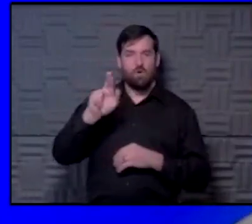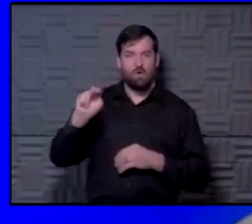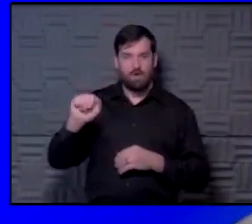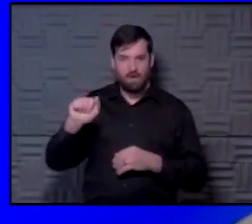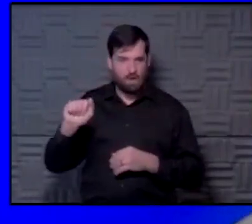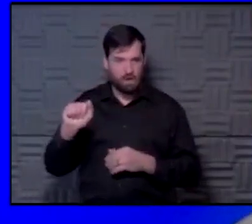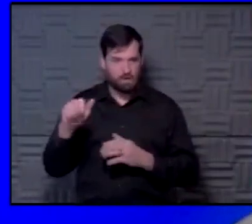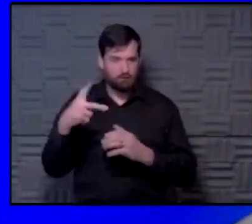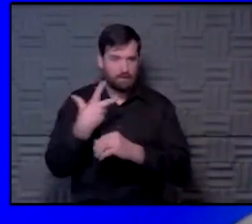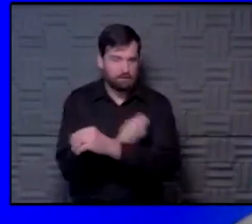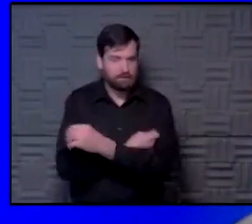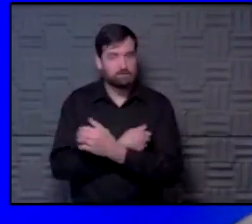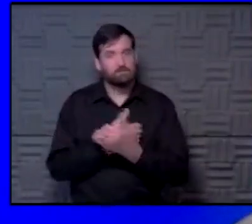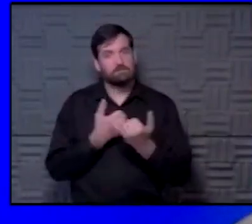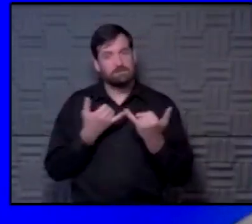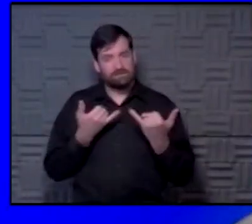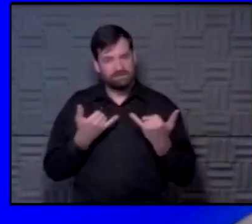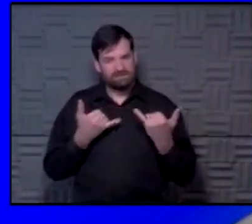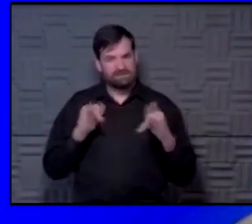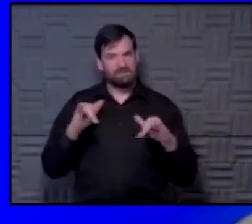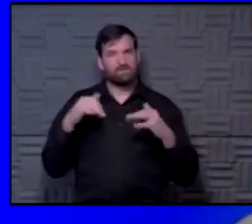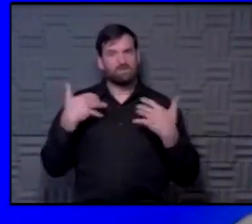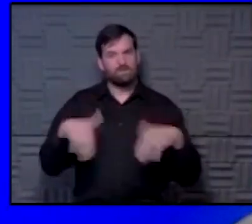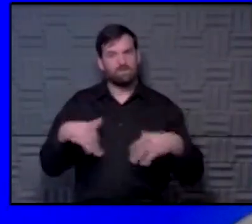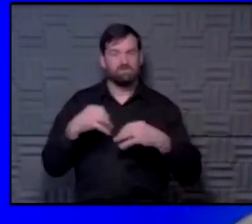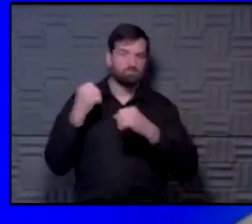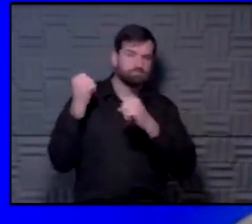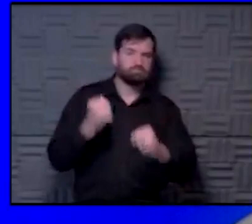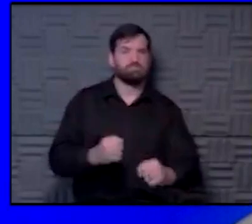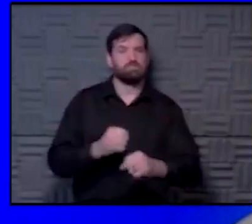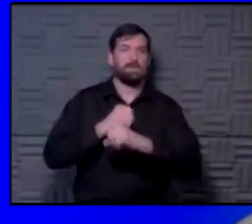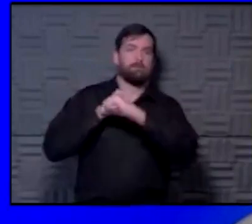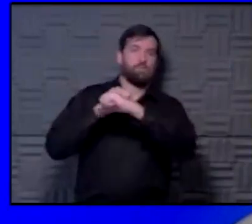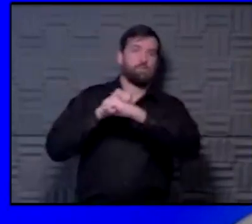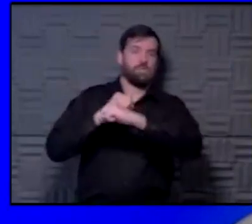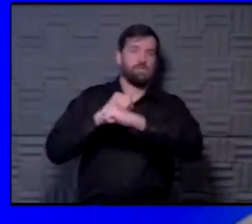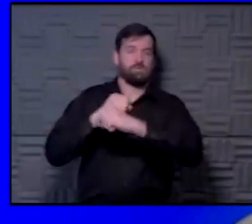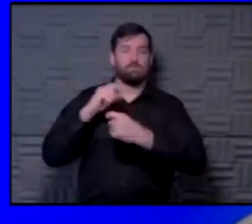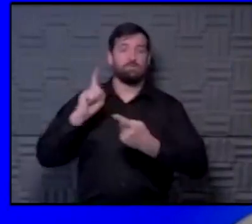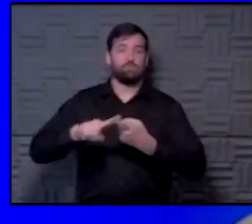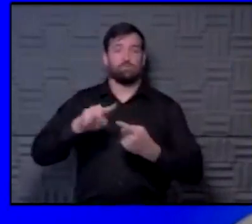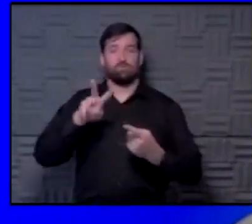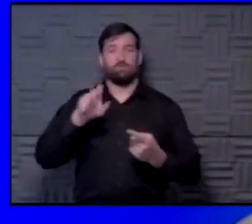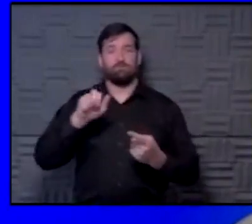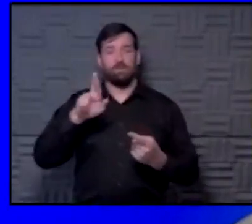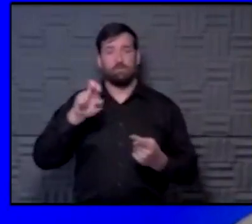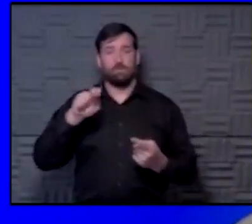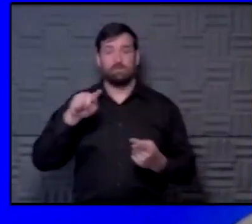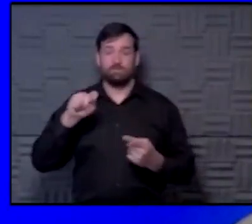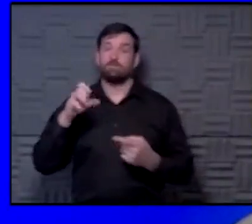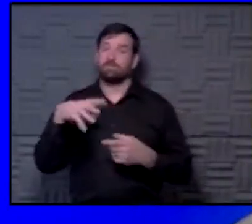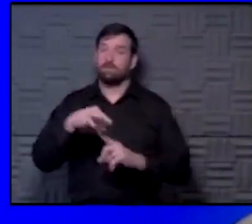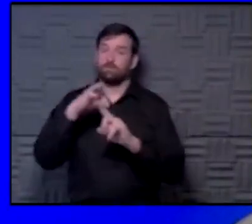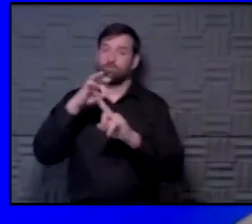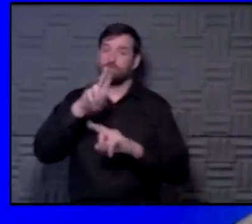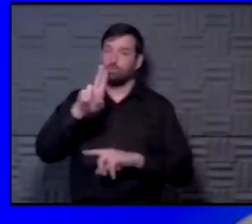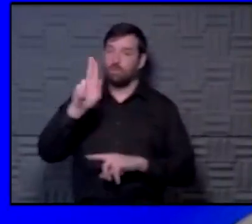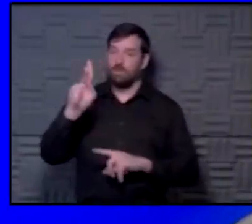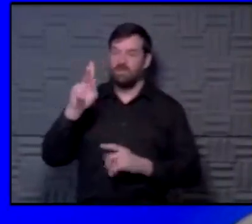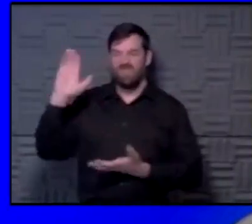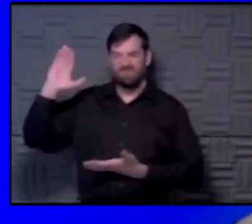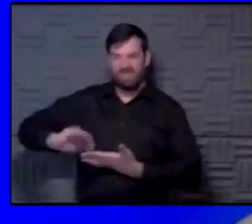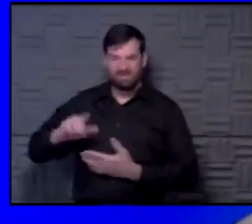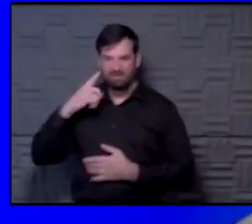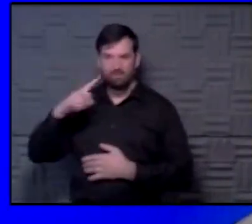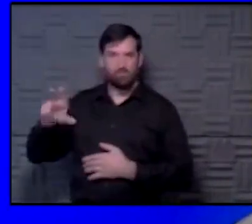that there is still a high or robust amount of immunity even to those variants, especially the UK variant. A little bit less with that